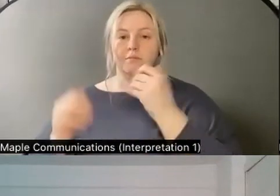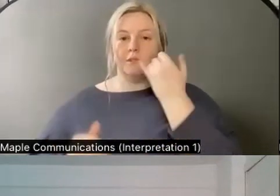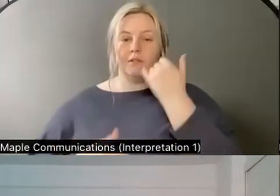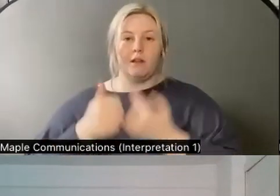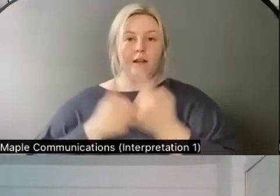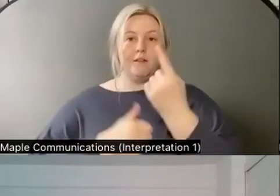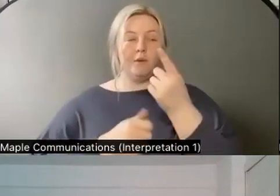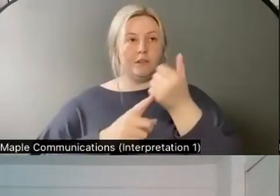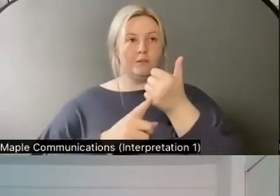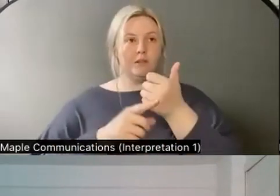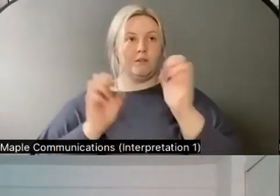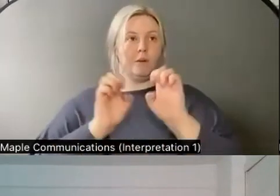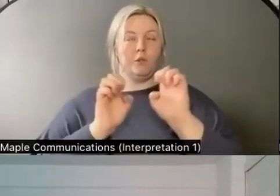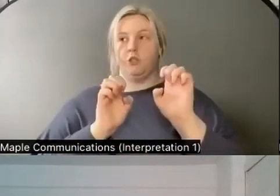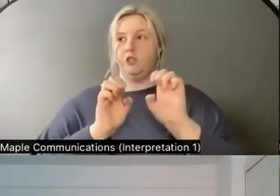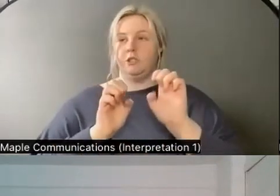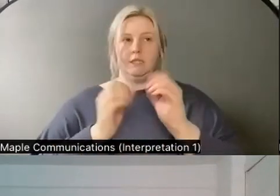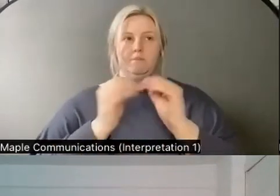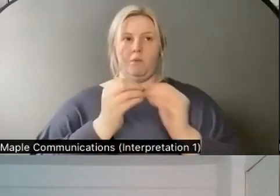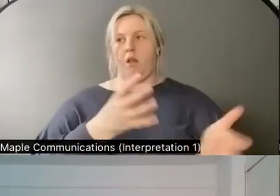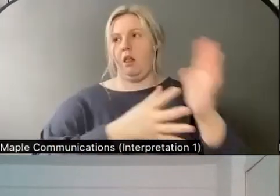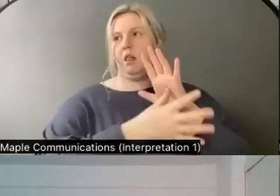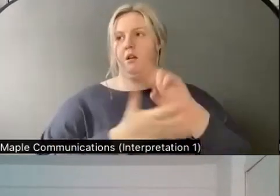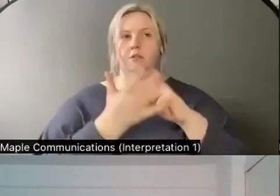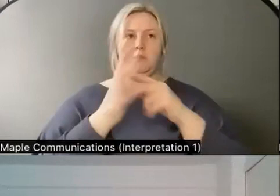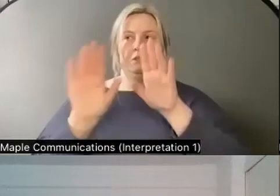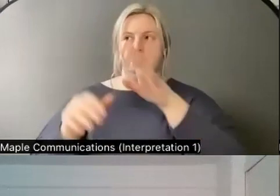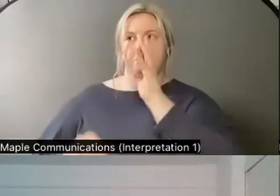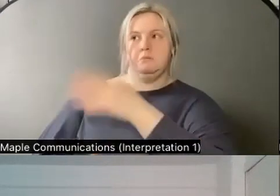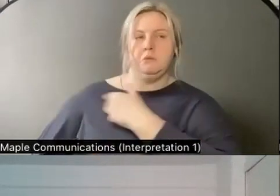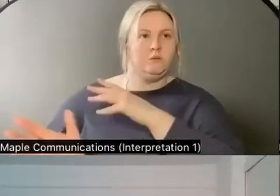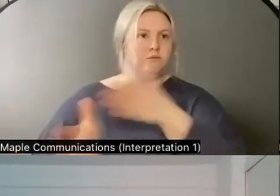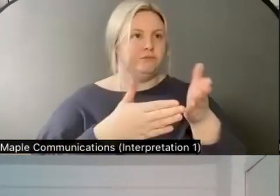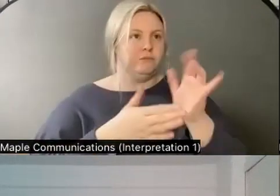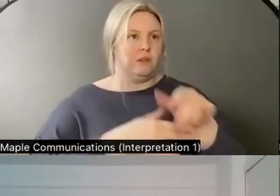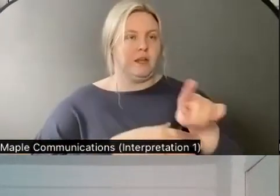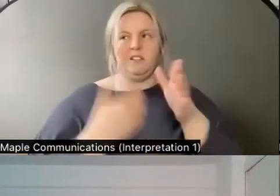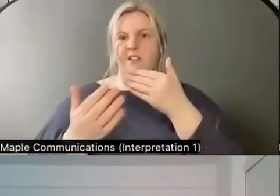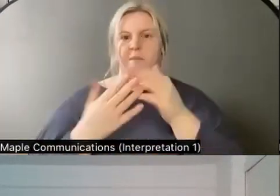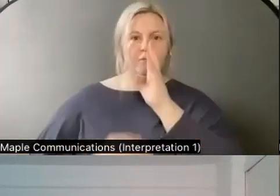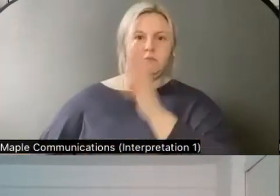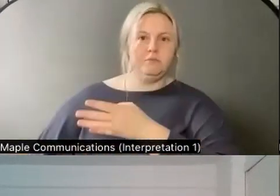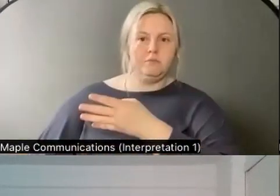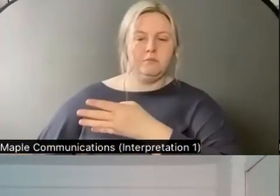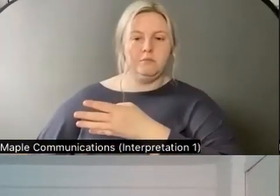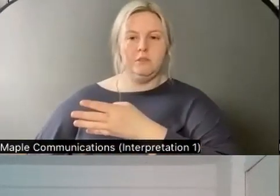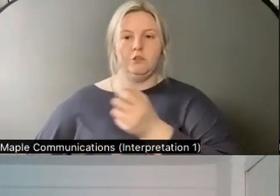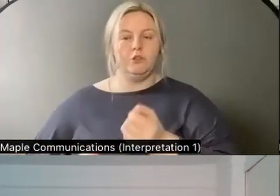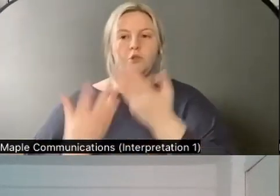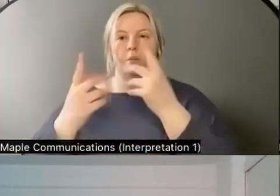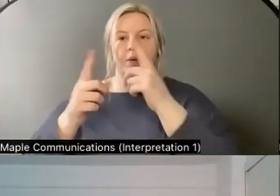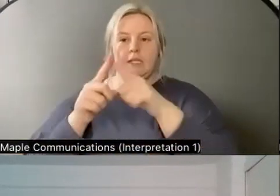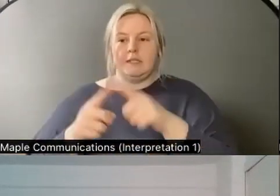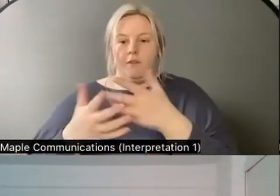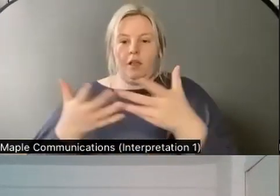that an emergency is a big enough emergency to disrupt your life without caring what they leave behind. Like, there's just so many pieces